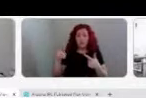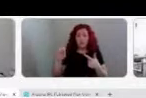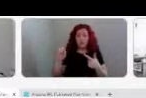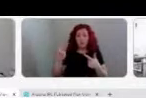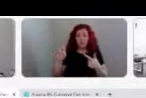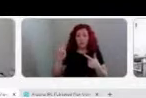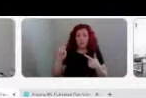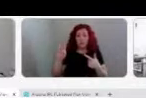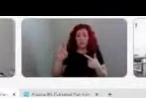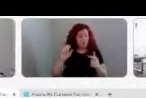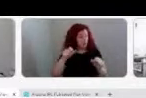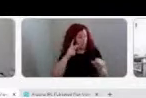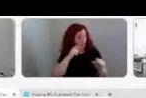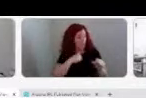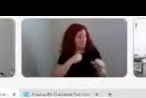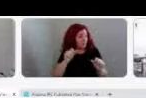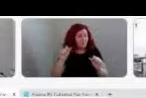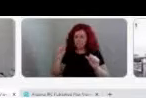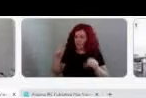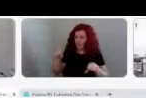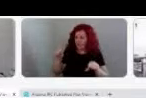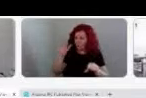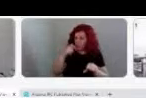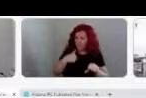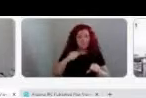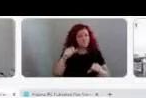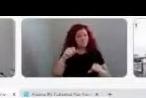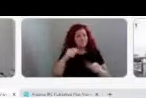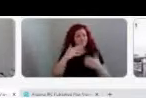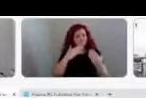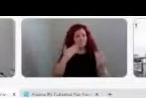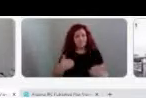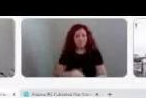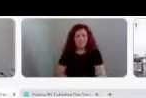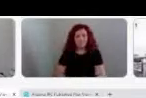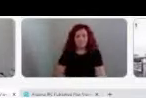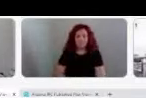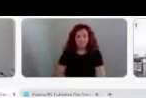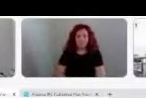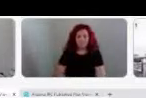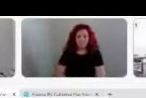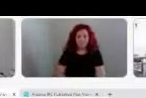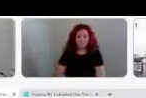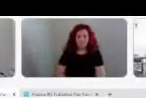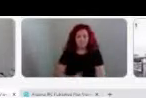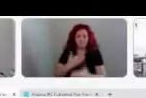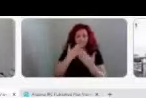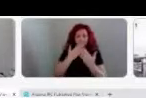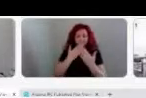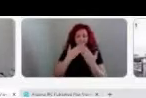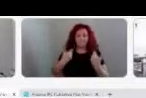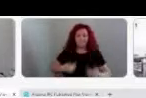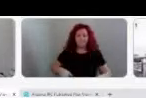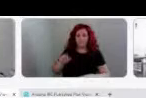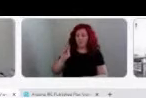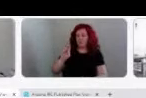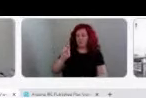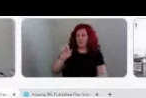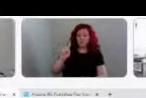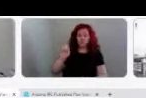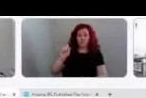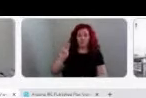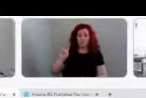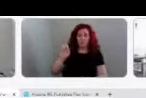us yes i can can you hear me yes thank you please proceed yes thank you thank you i'm brenda wexler and i live in